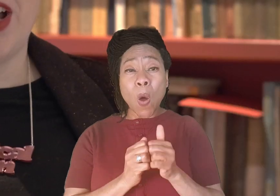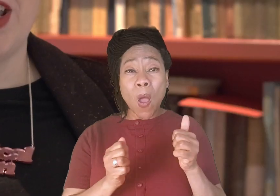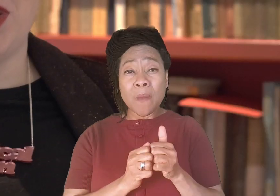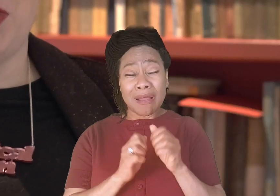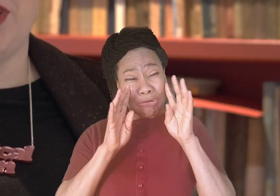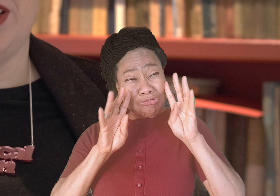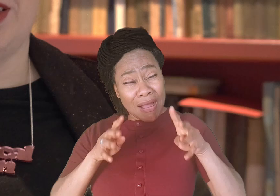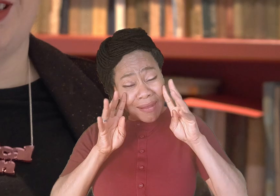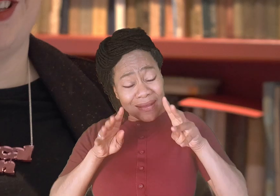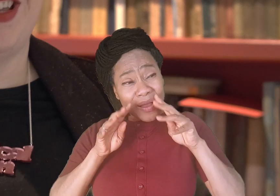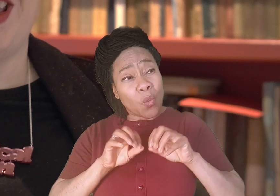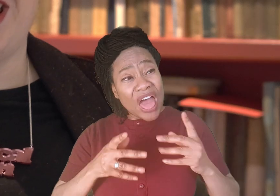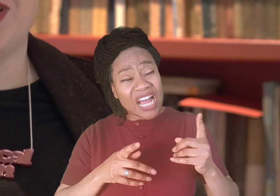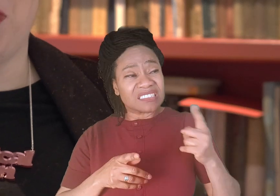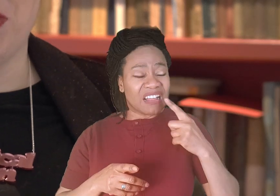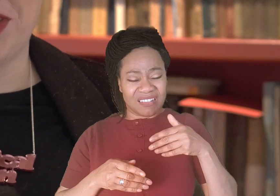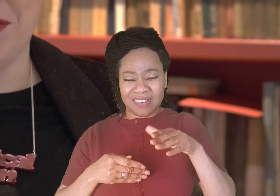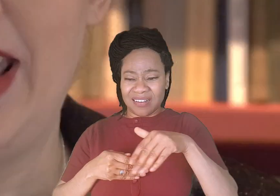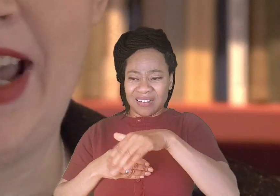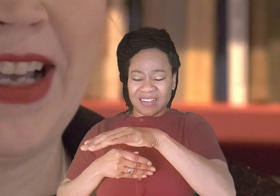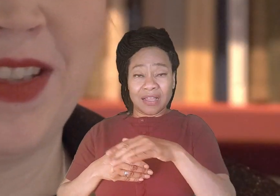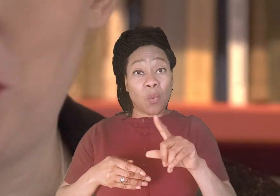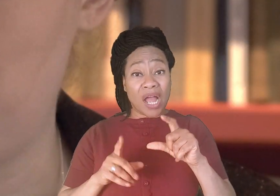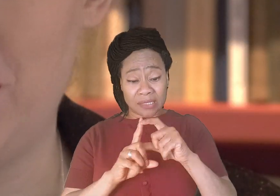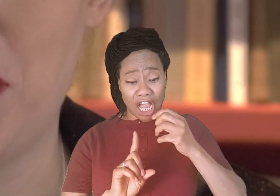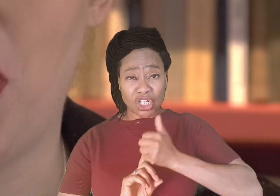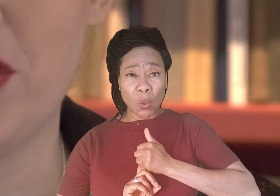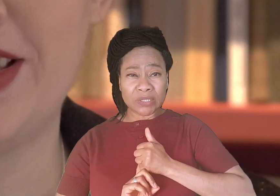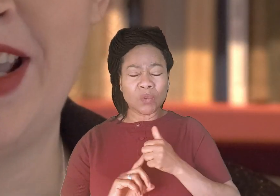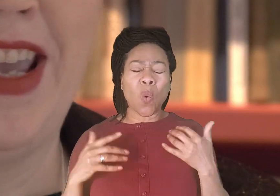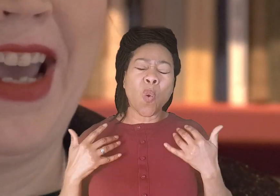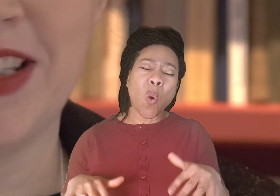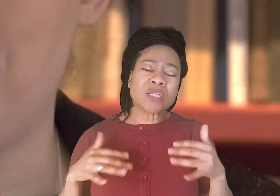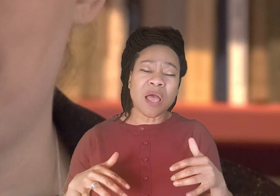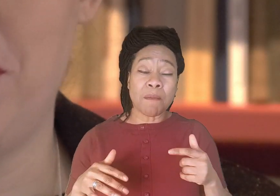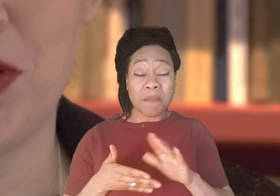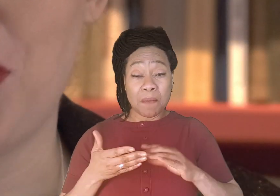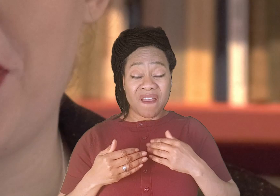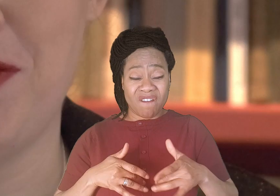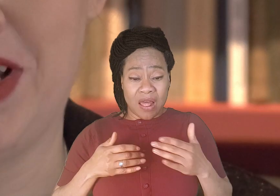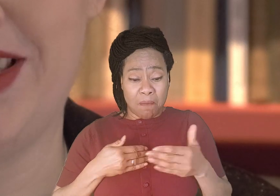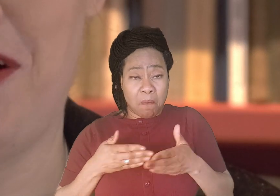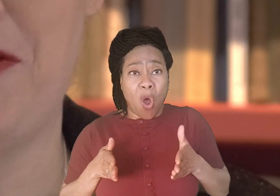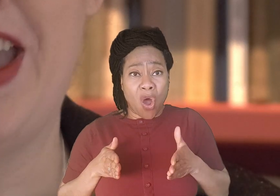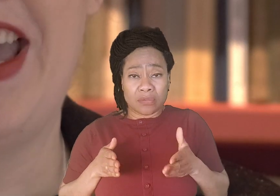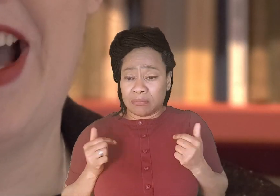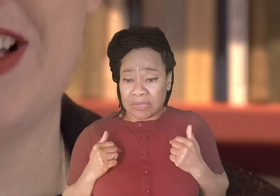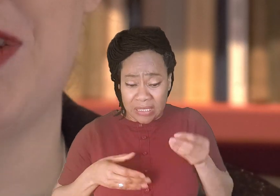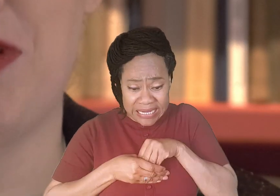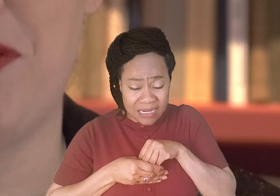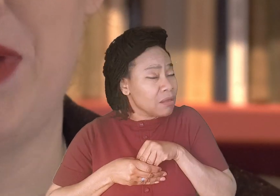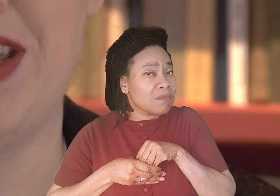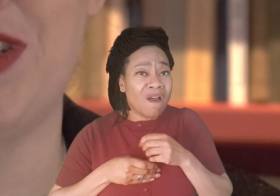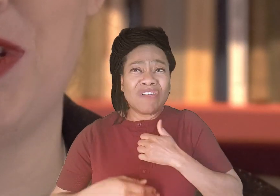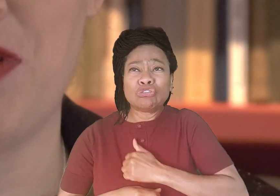Because diagnosis is awesome. It hasn't put me in a box. It hasn't made me feel sorry for myself. It